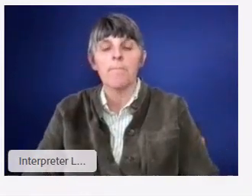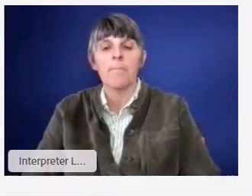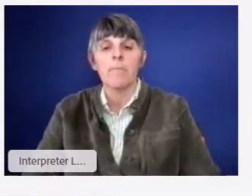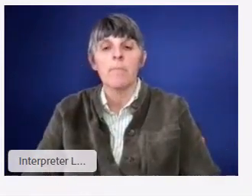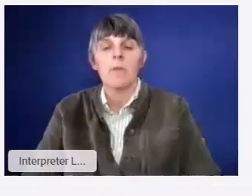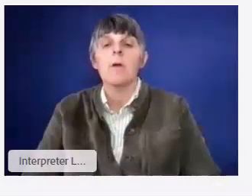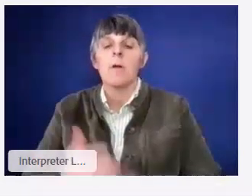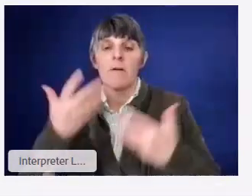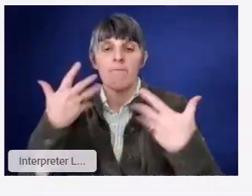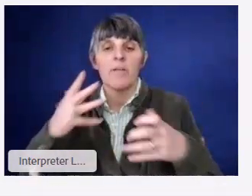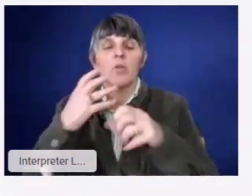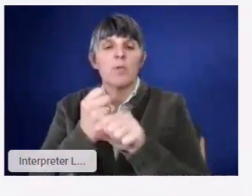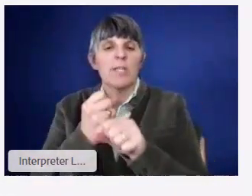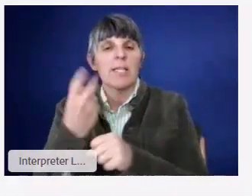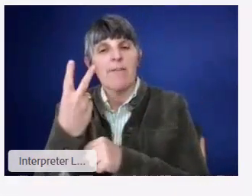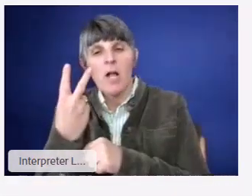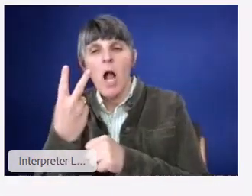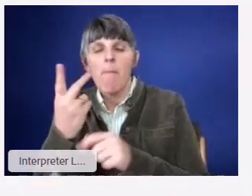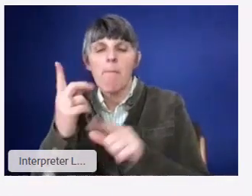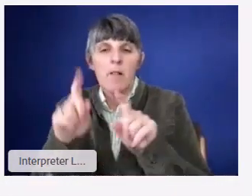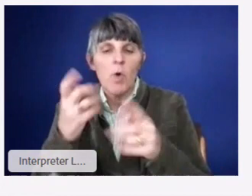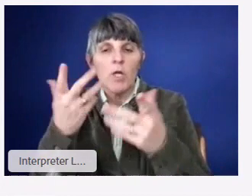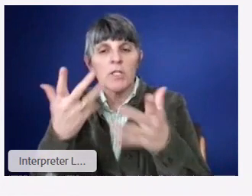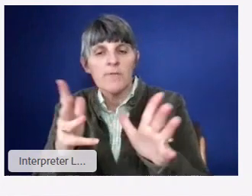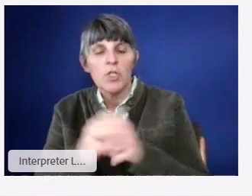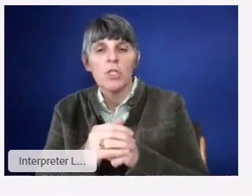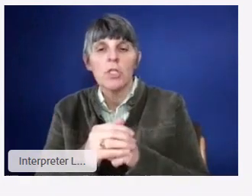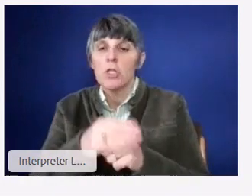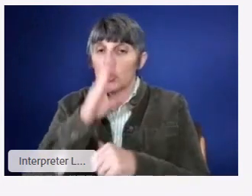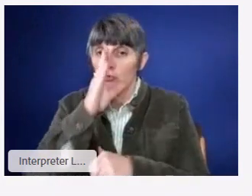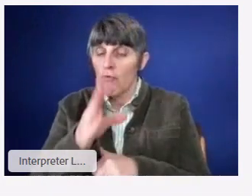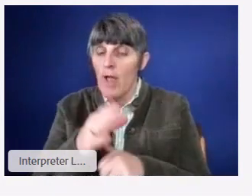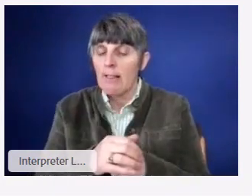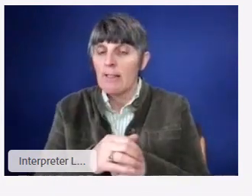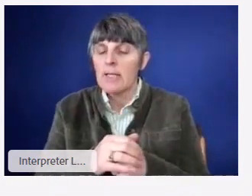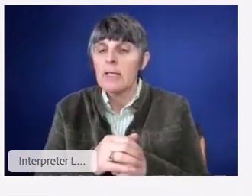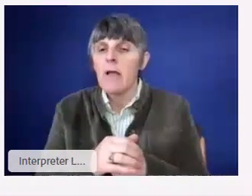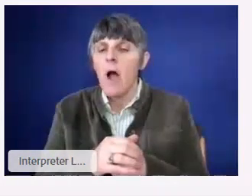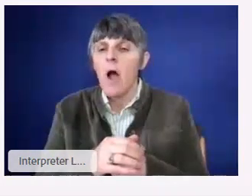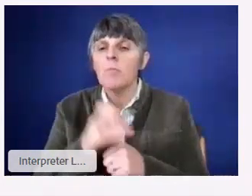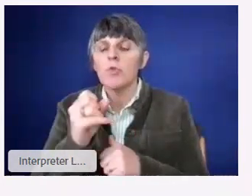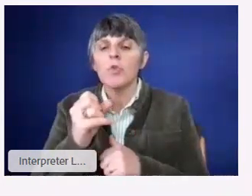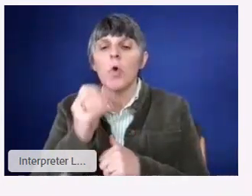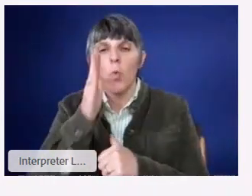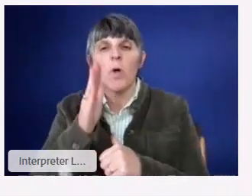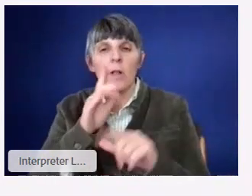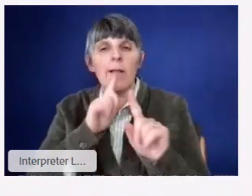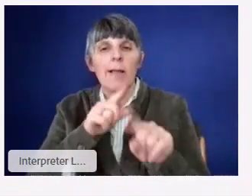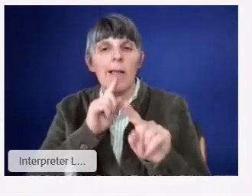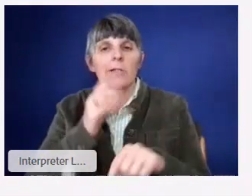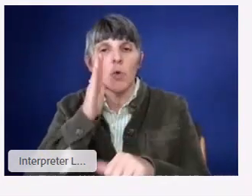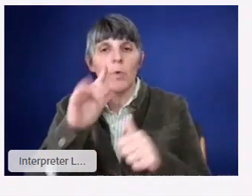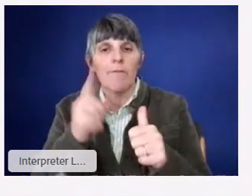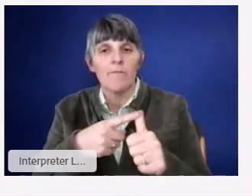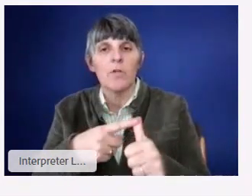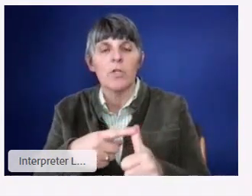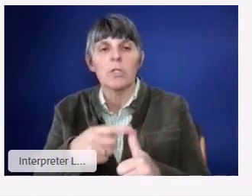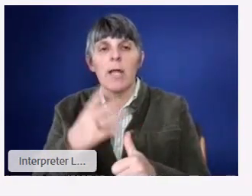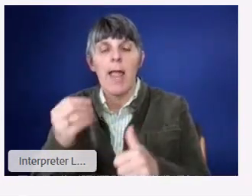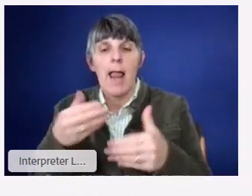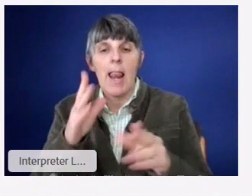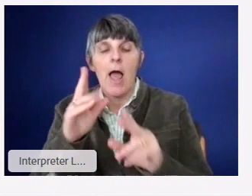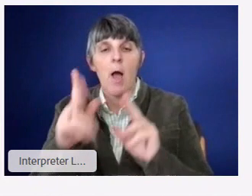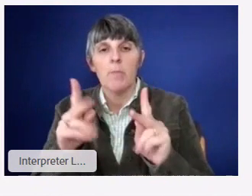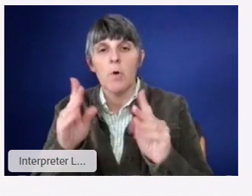received a couple of questions directly, and so we'll go into those first and allow folks to provide